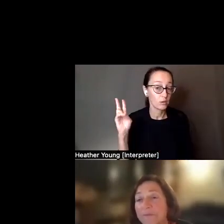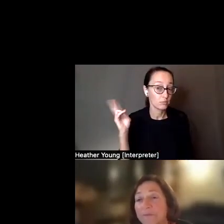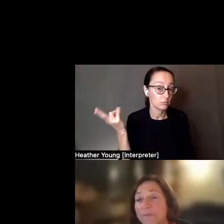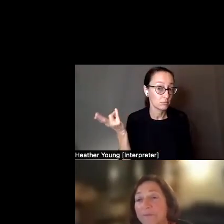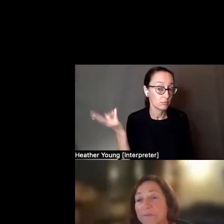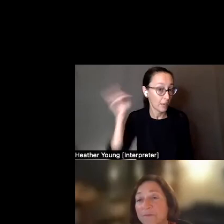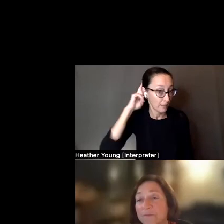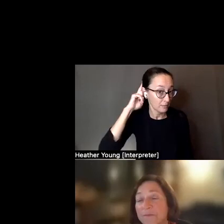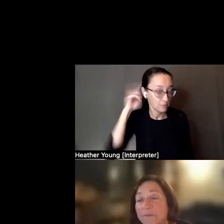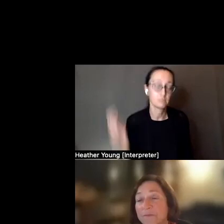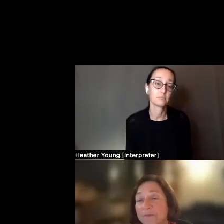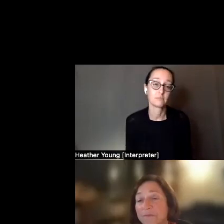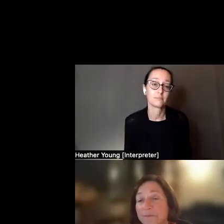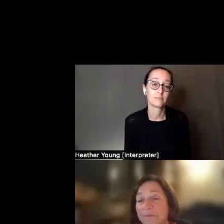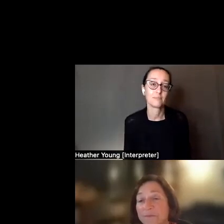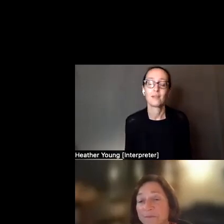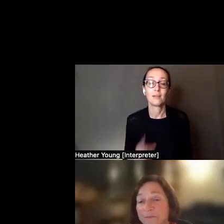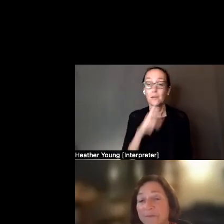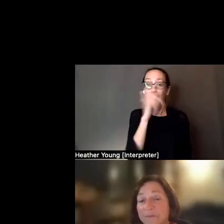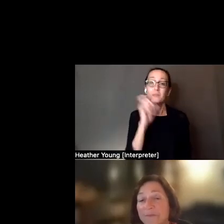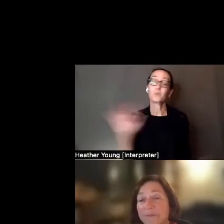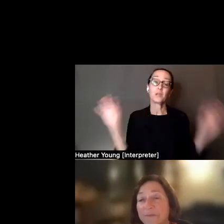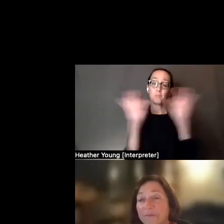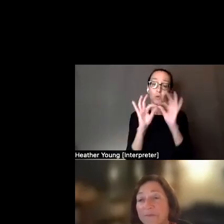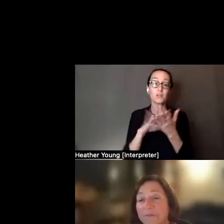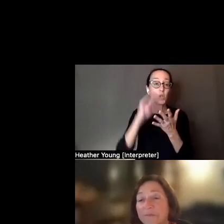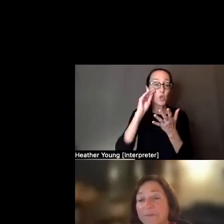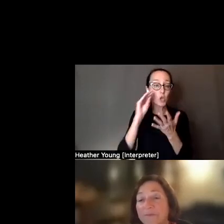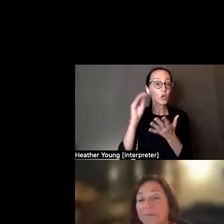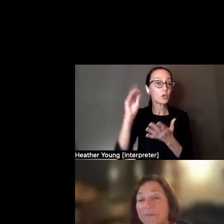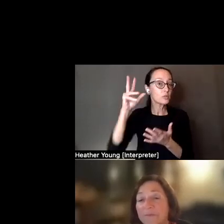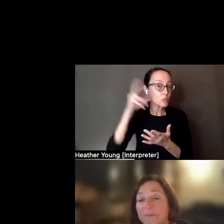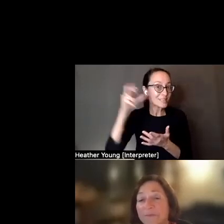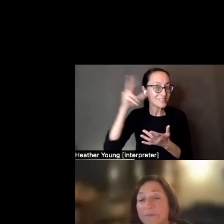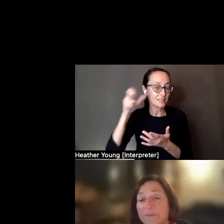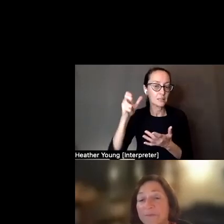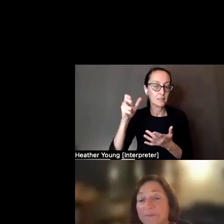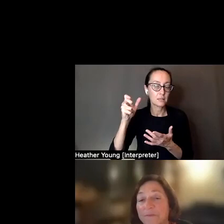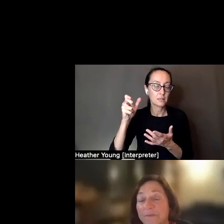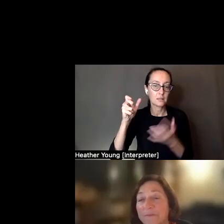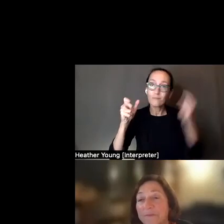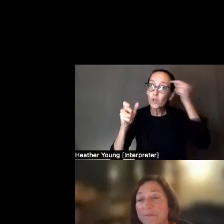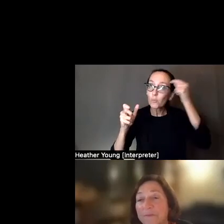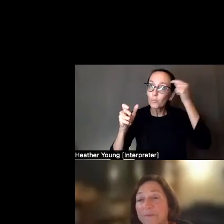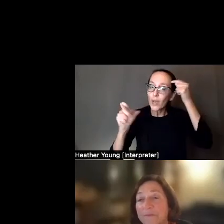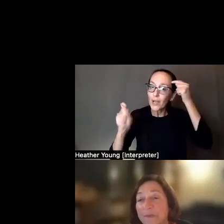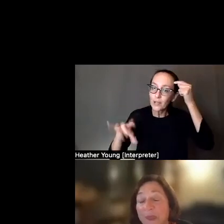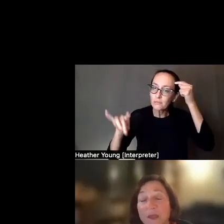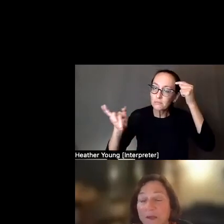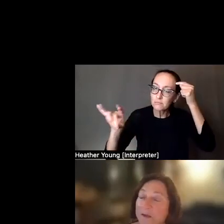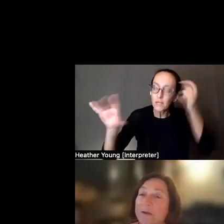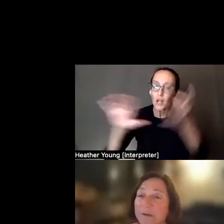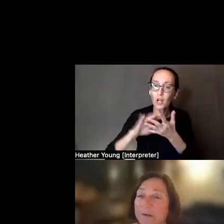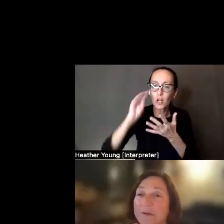cochlear implants, because it's just really important to learn to listen so that your brain can learn how to take it